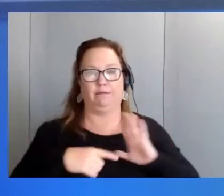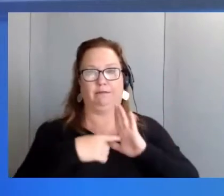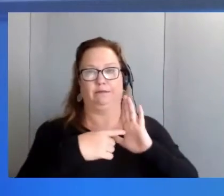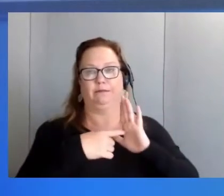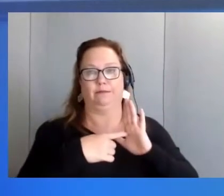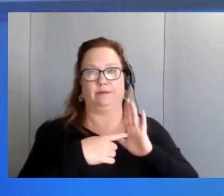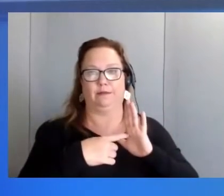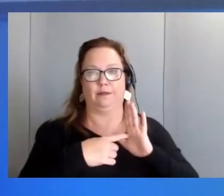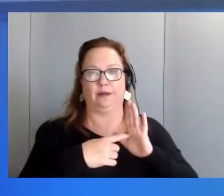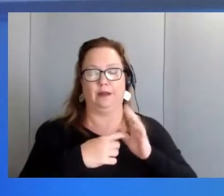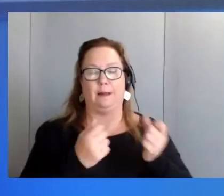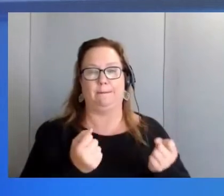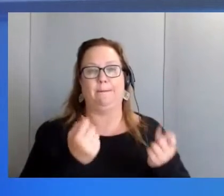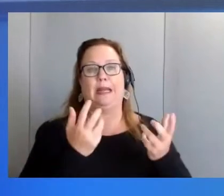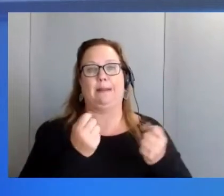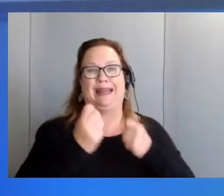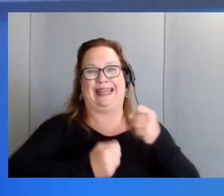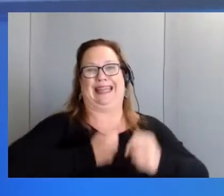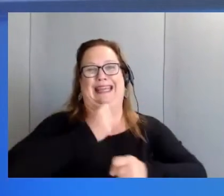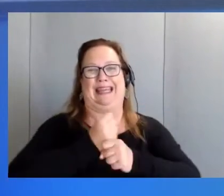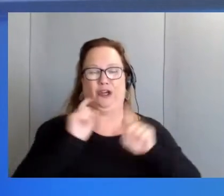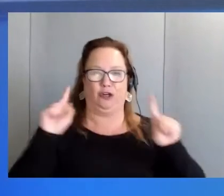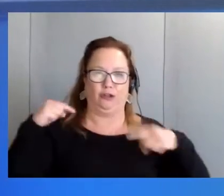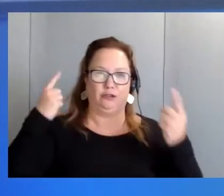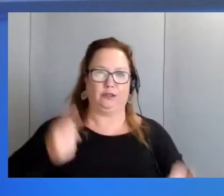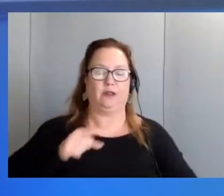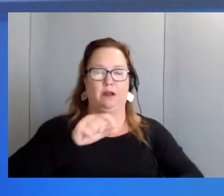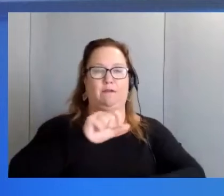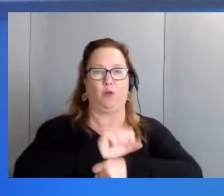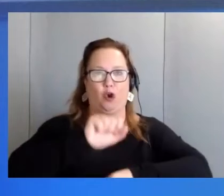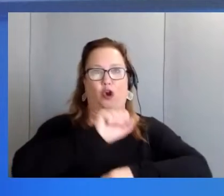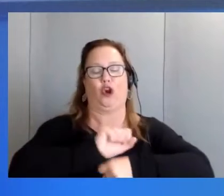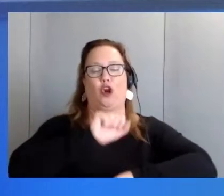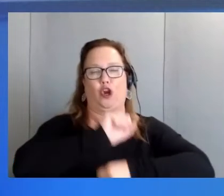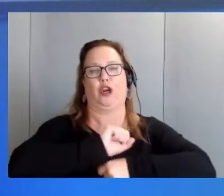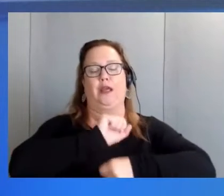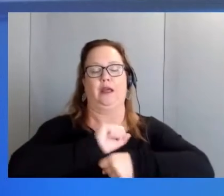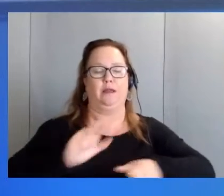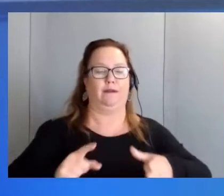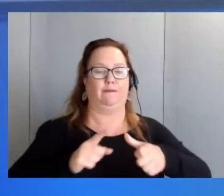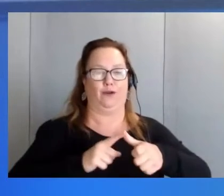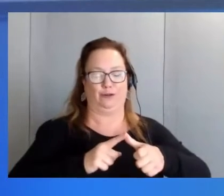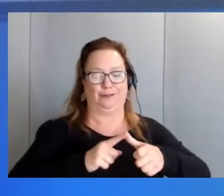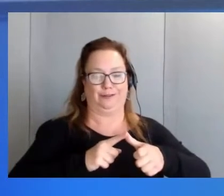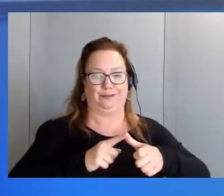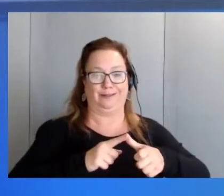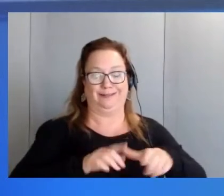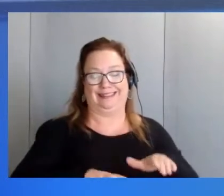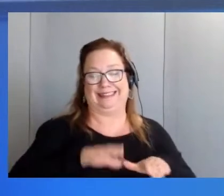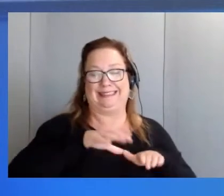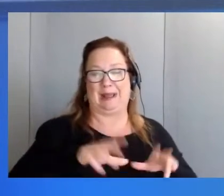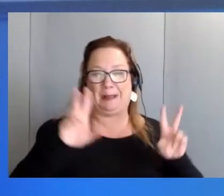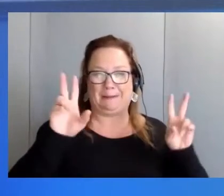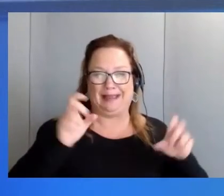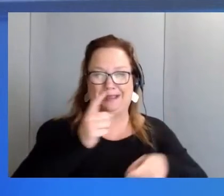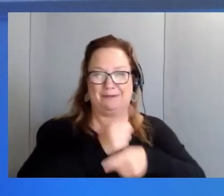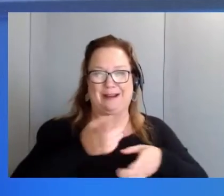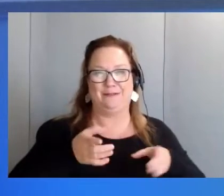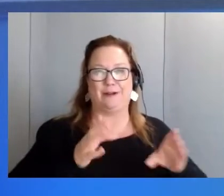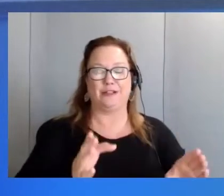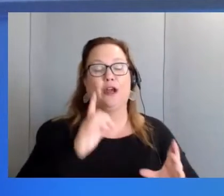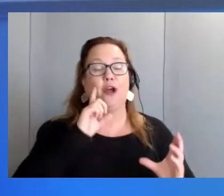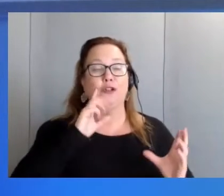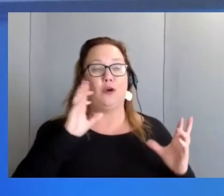basically decades of work. And I think it's the first step in hopefully the right direction. And so it's a hopeful time for